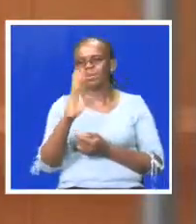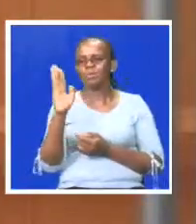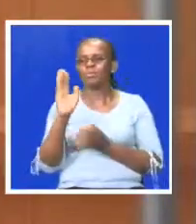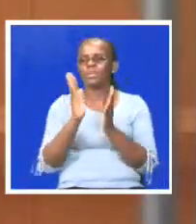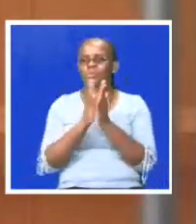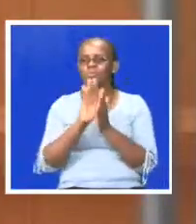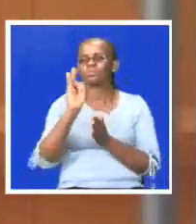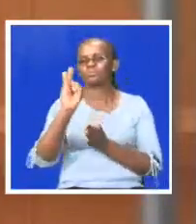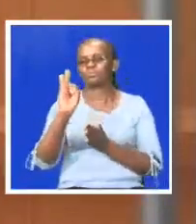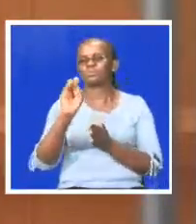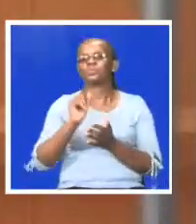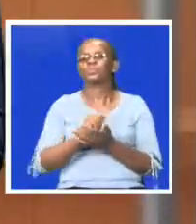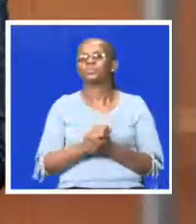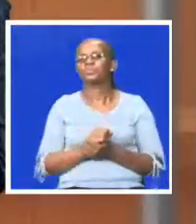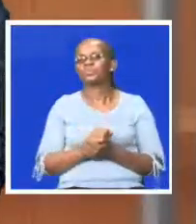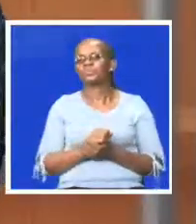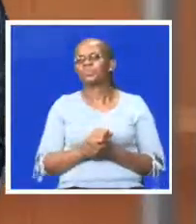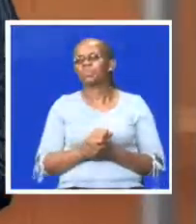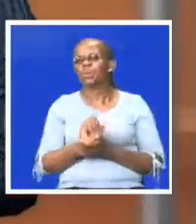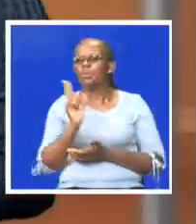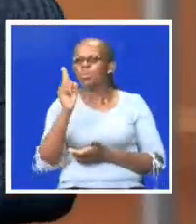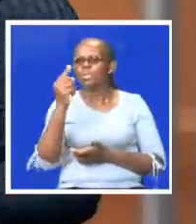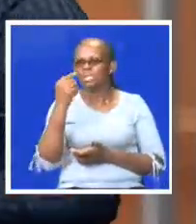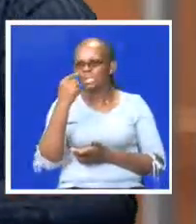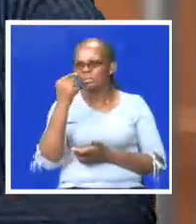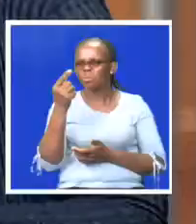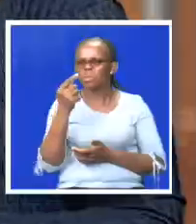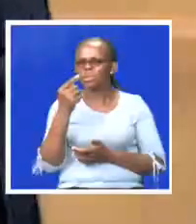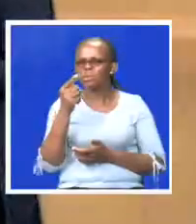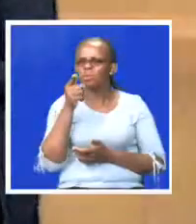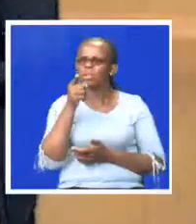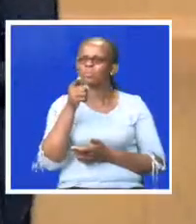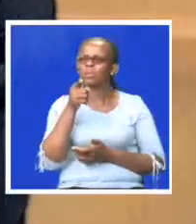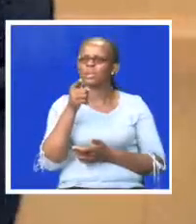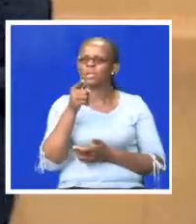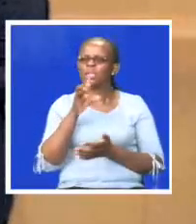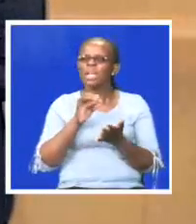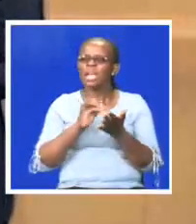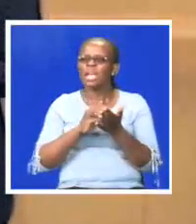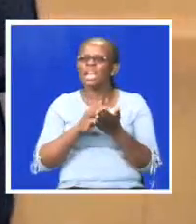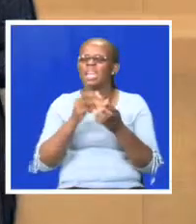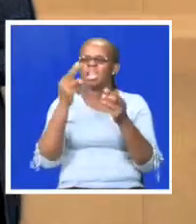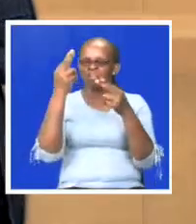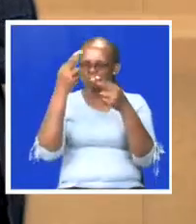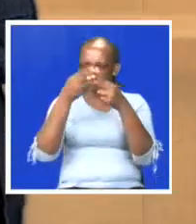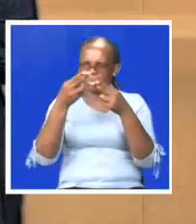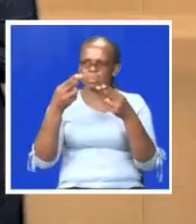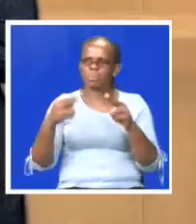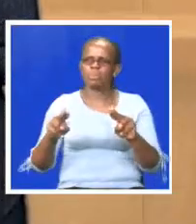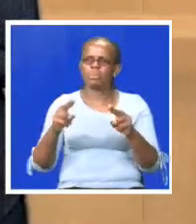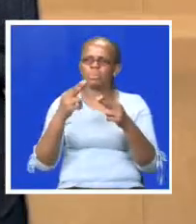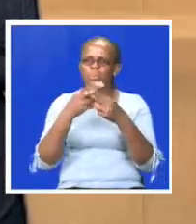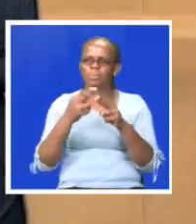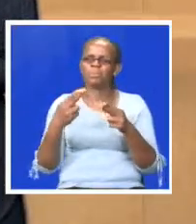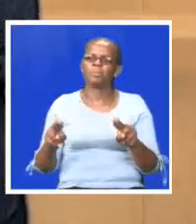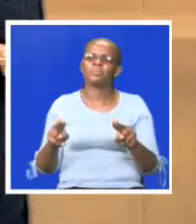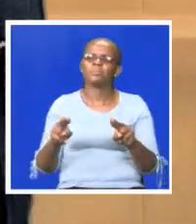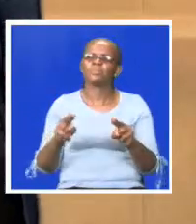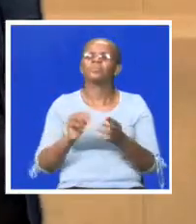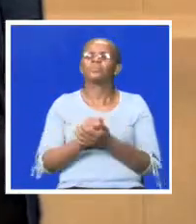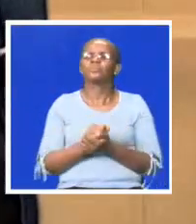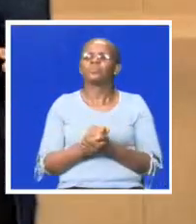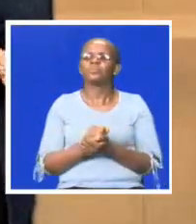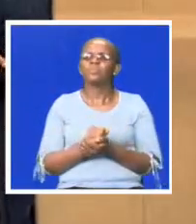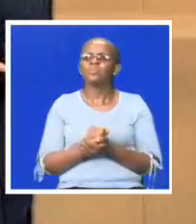here you can see, what do you see up here? Yes, this is an egg tray, but the tray